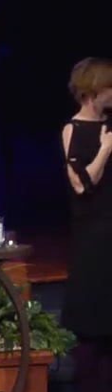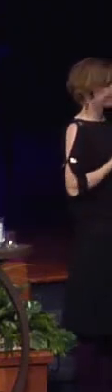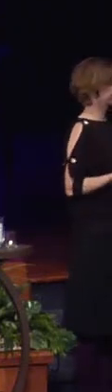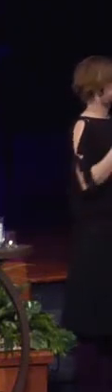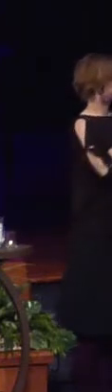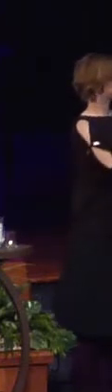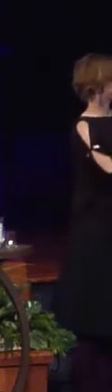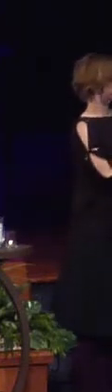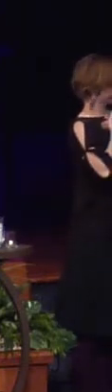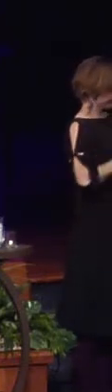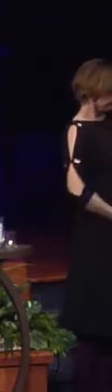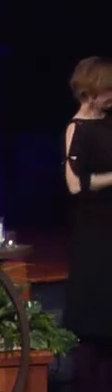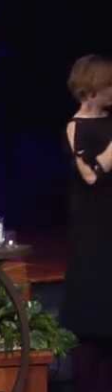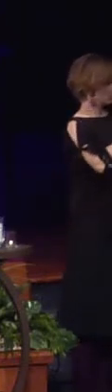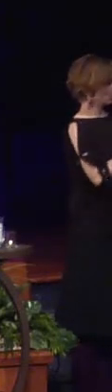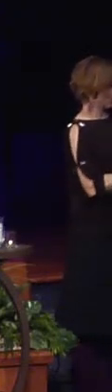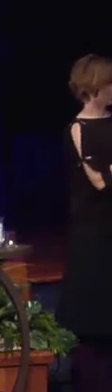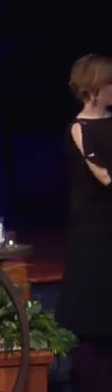of God.